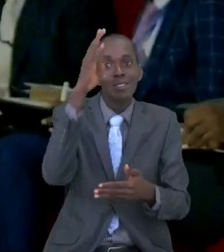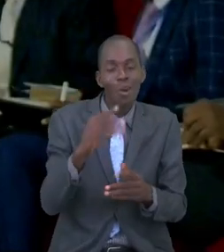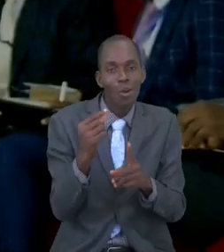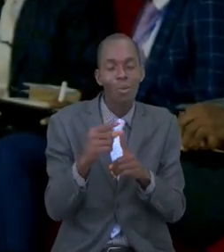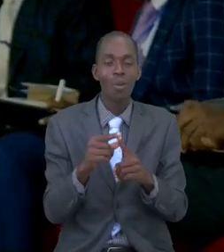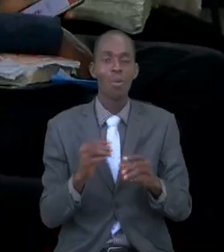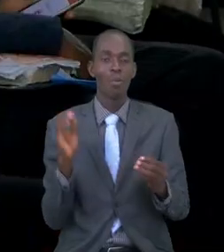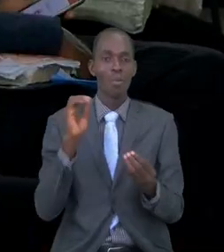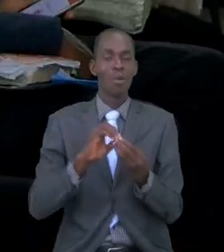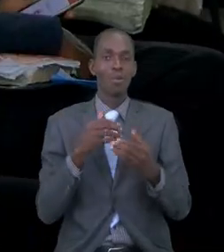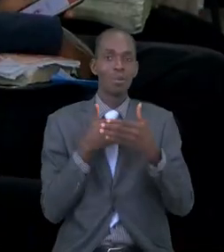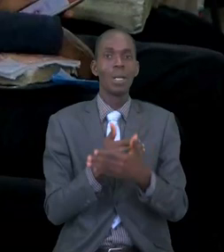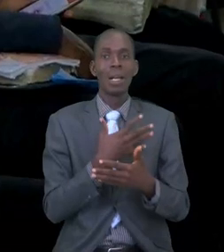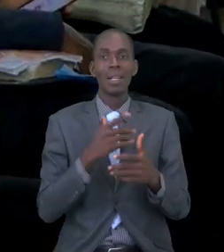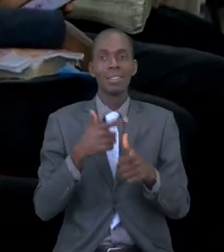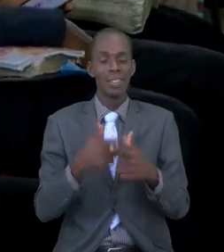to you.